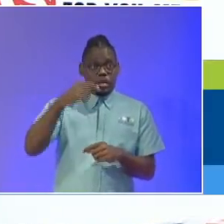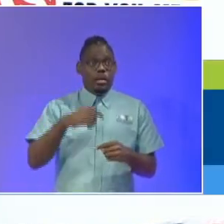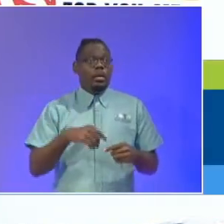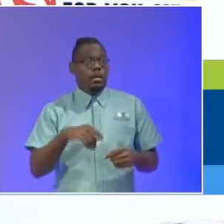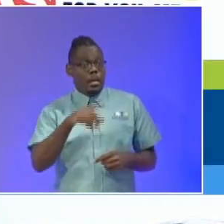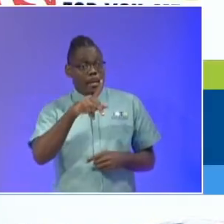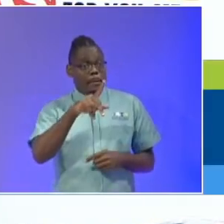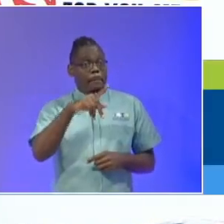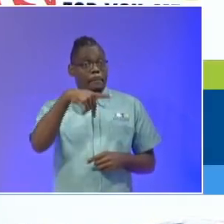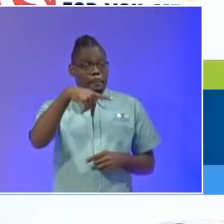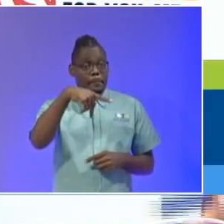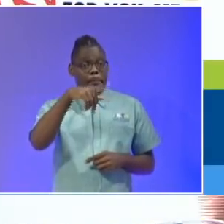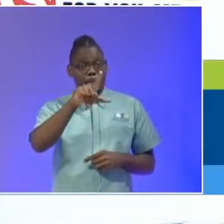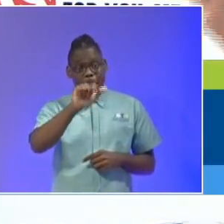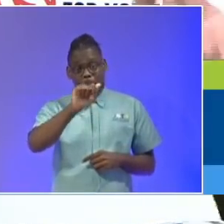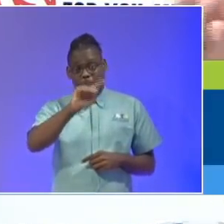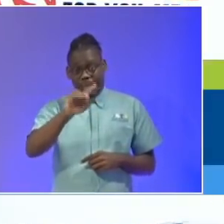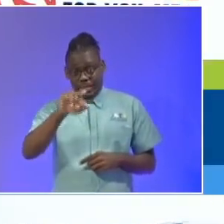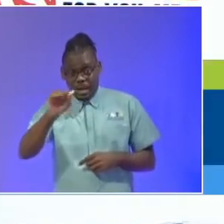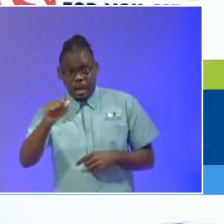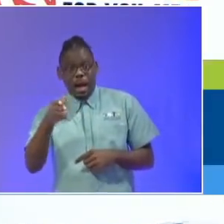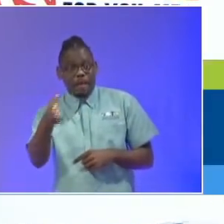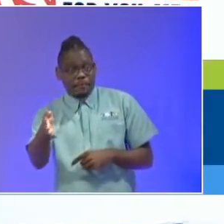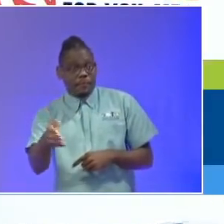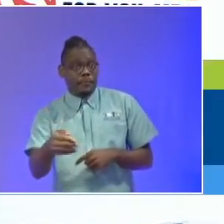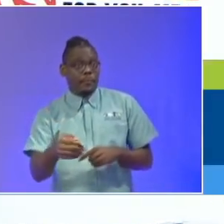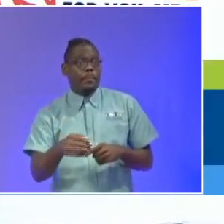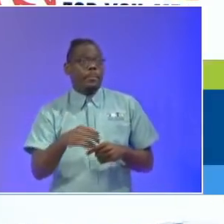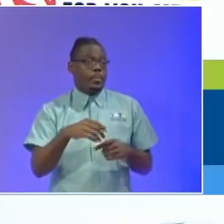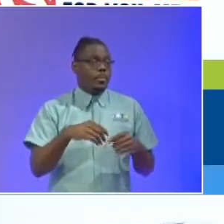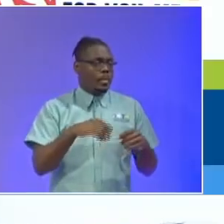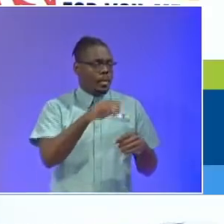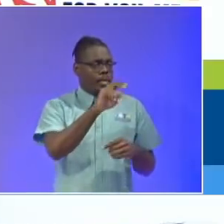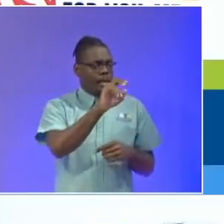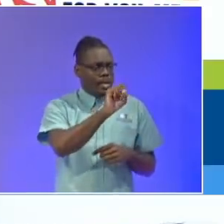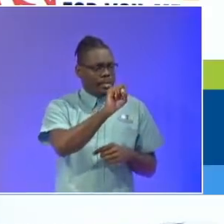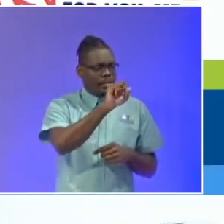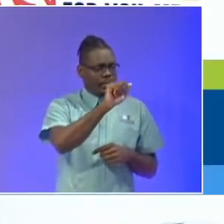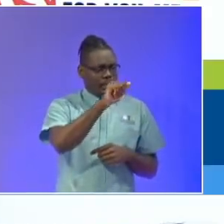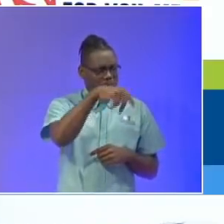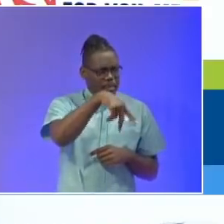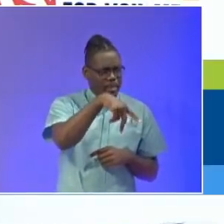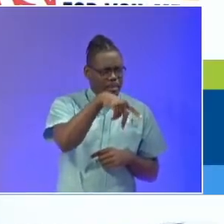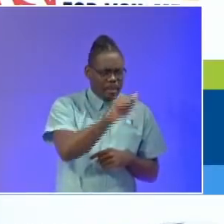servants at SAPA. So the figure is probably more, but this is what I am